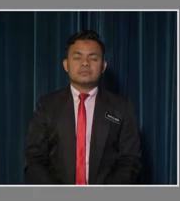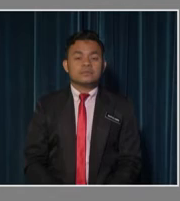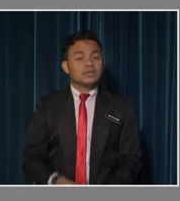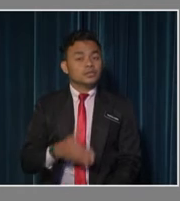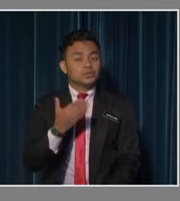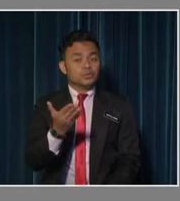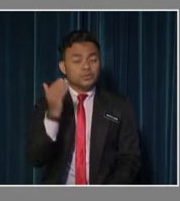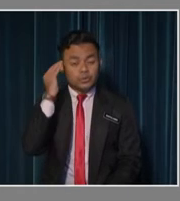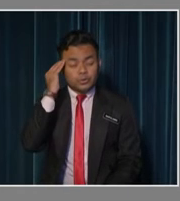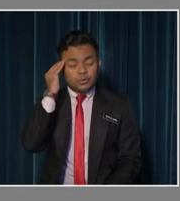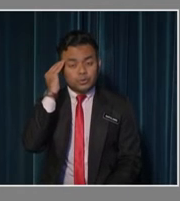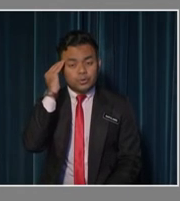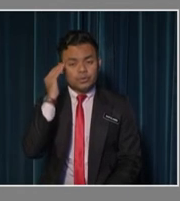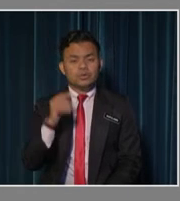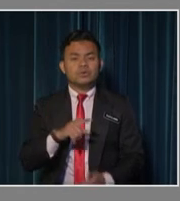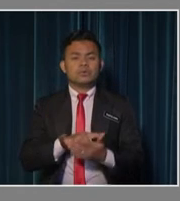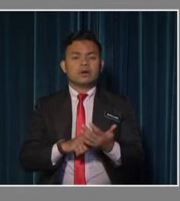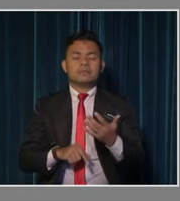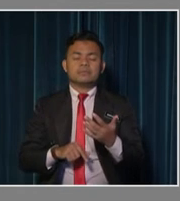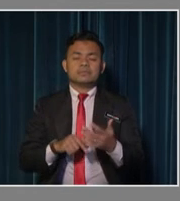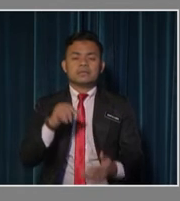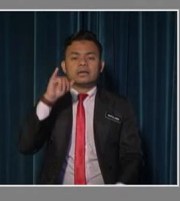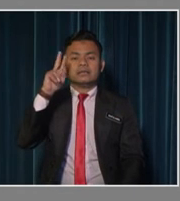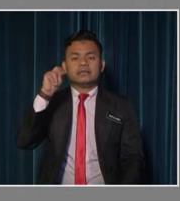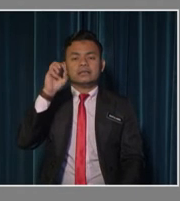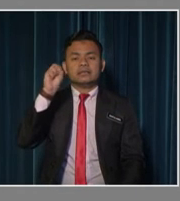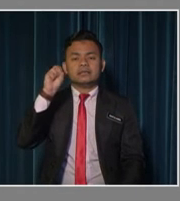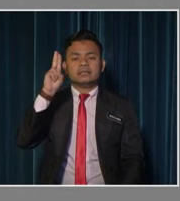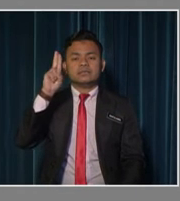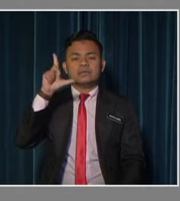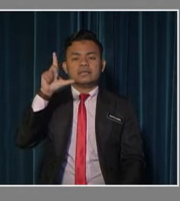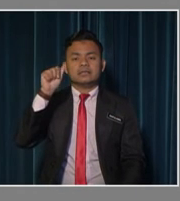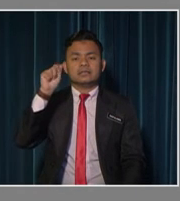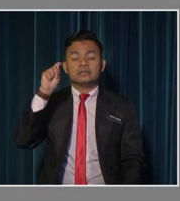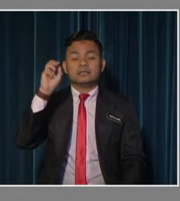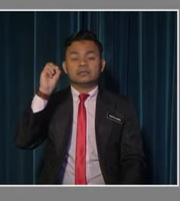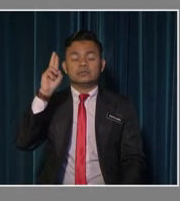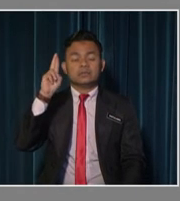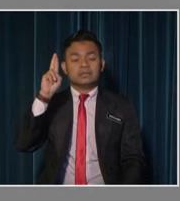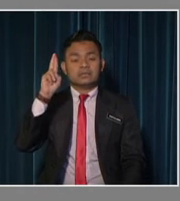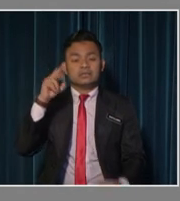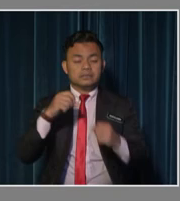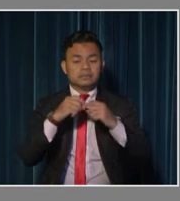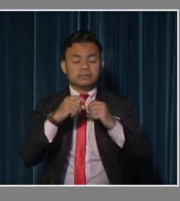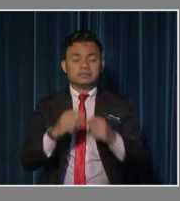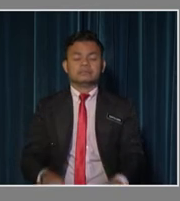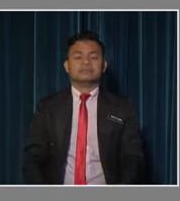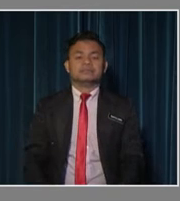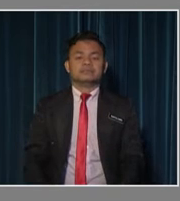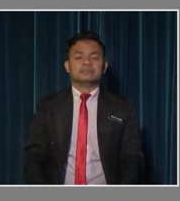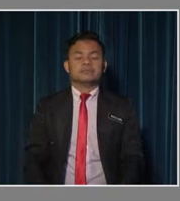Do you know what an electrical insulator is? What is an insulator?